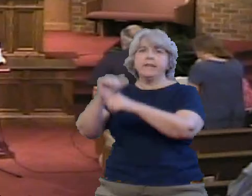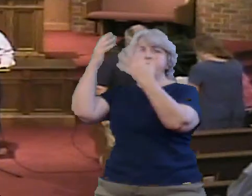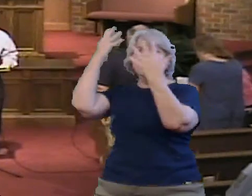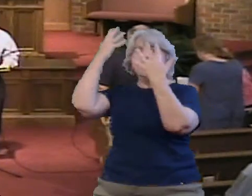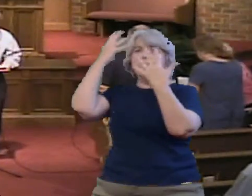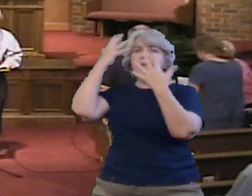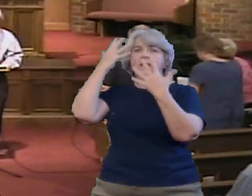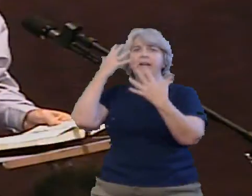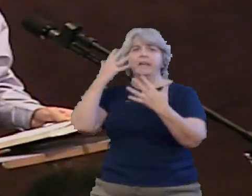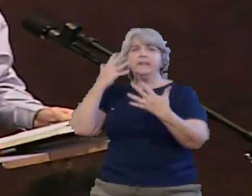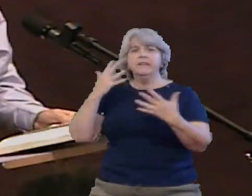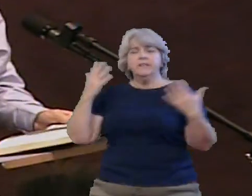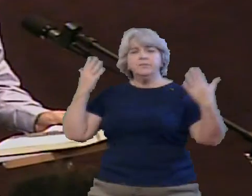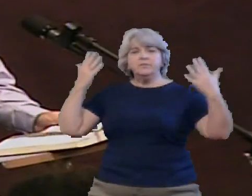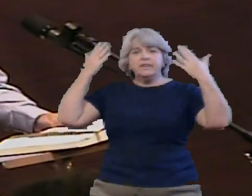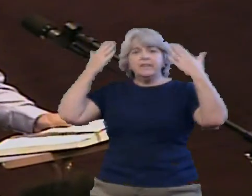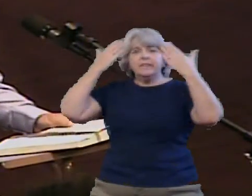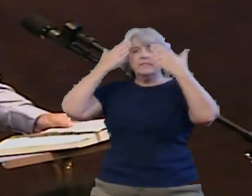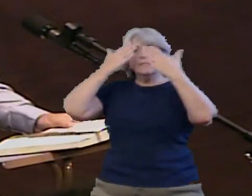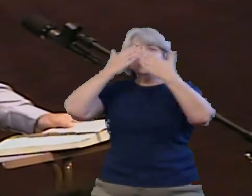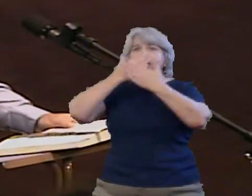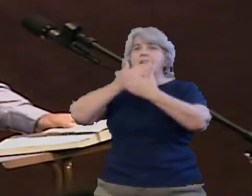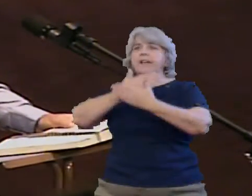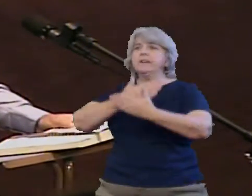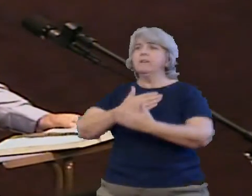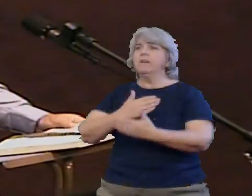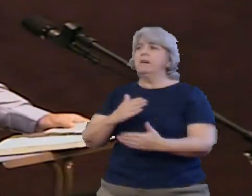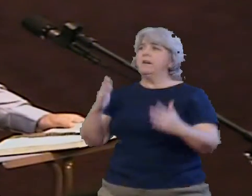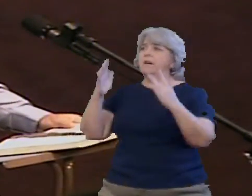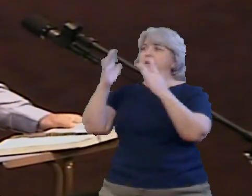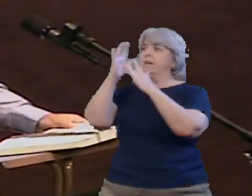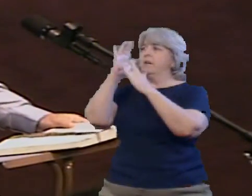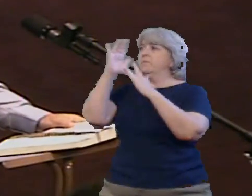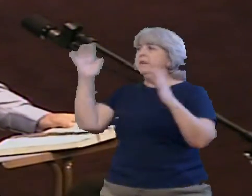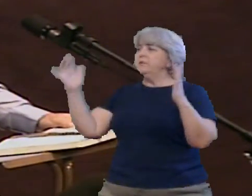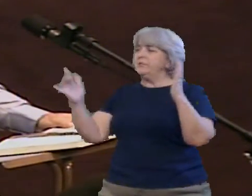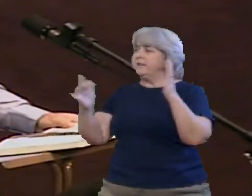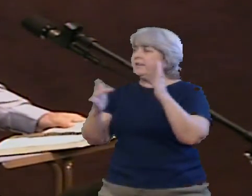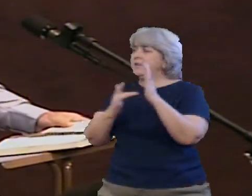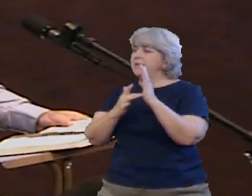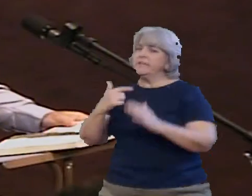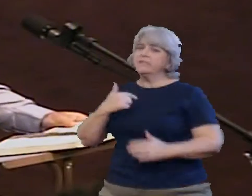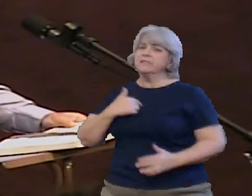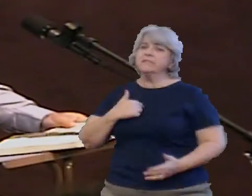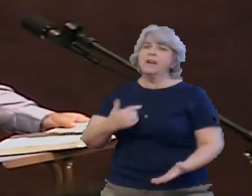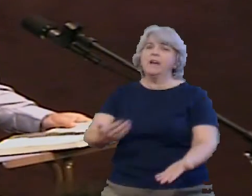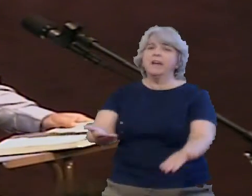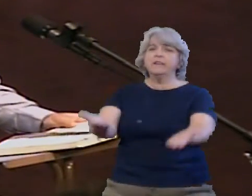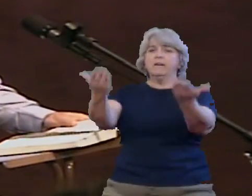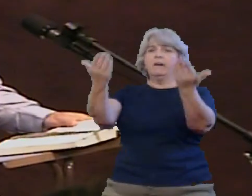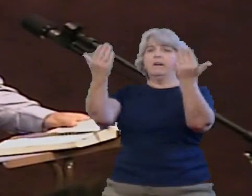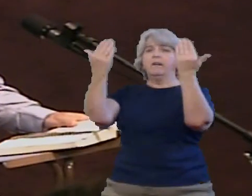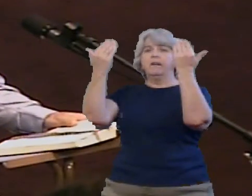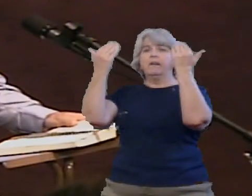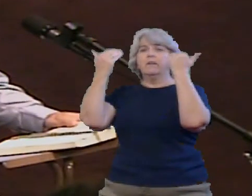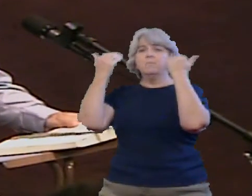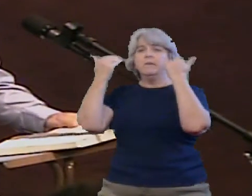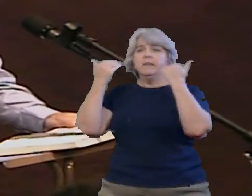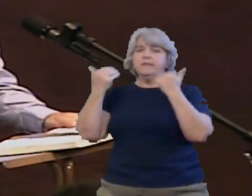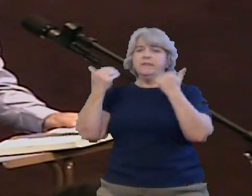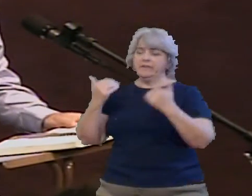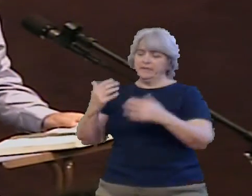and night, Jesus, I come, Jesus, I